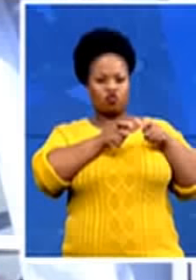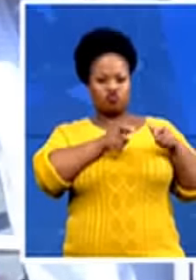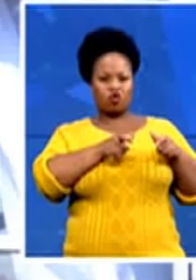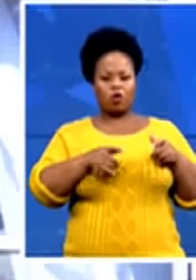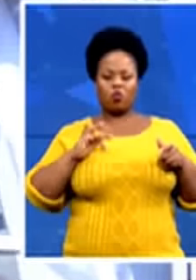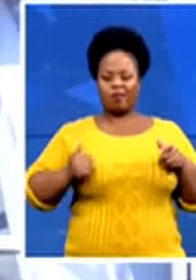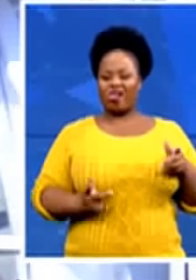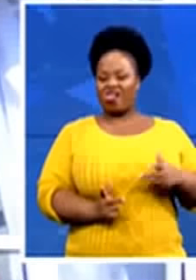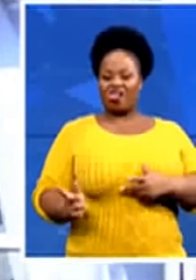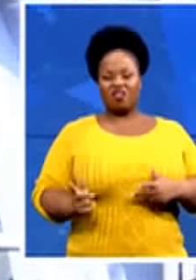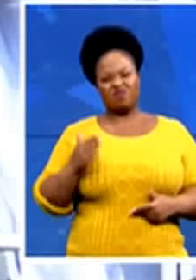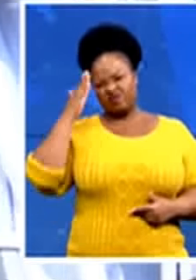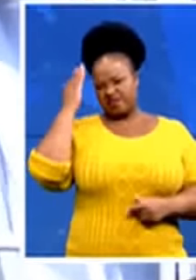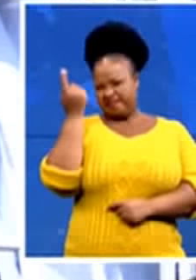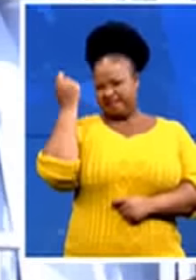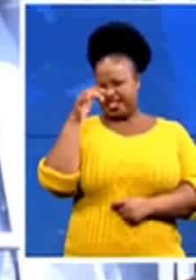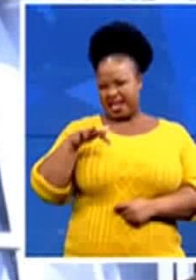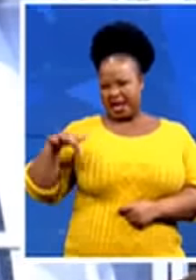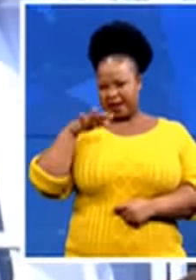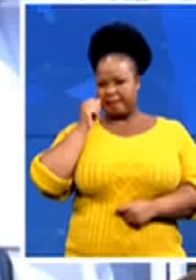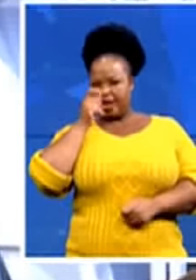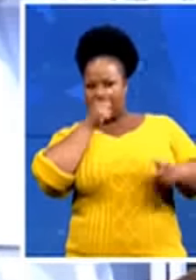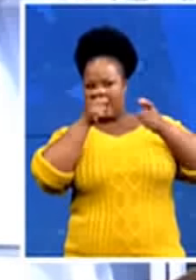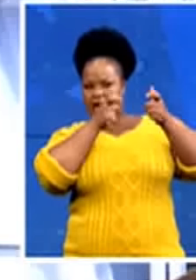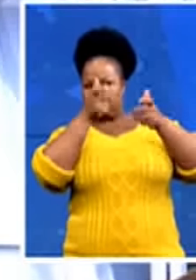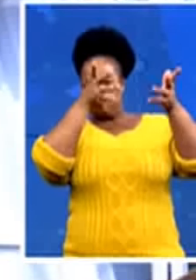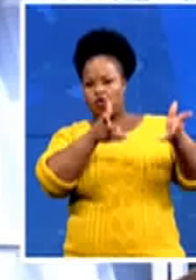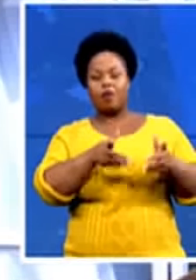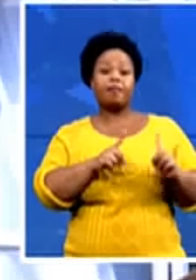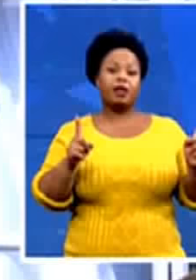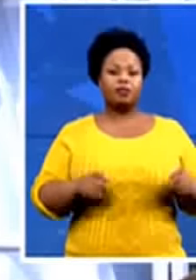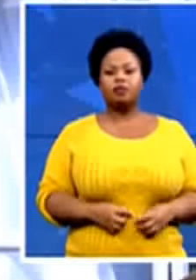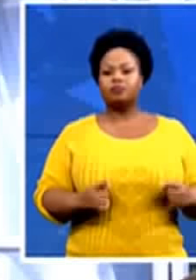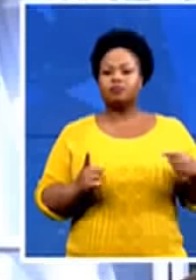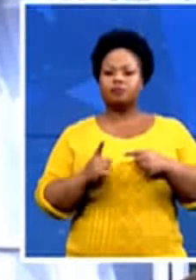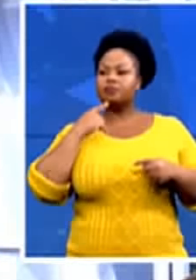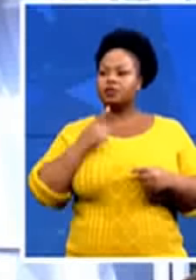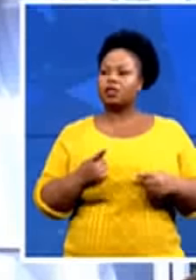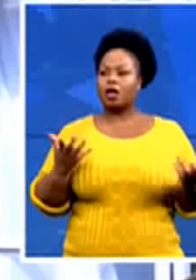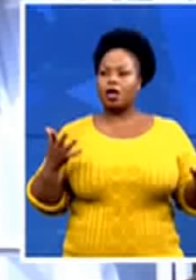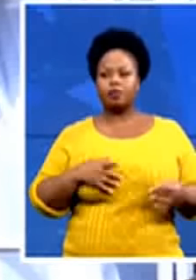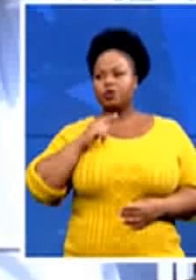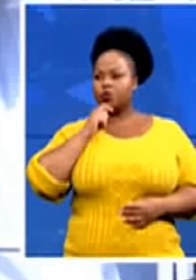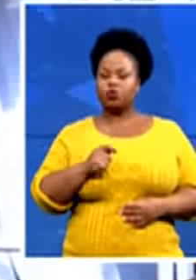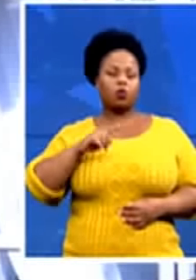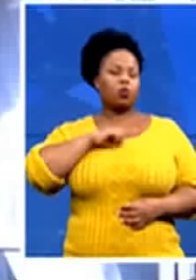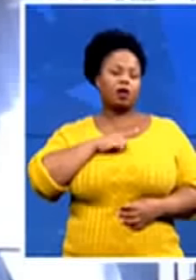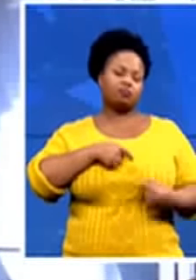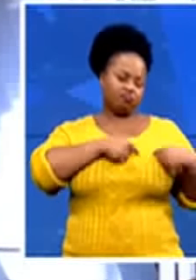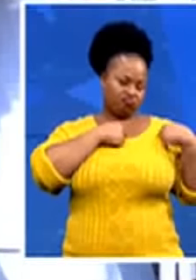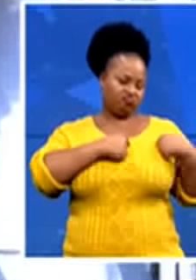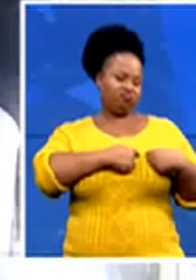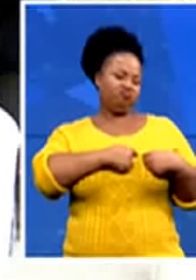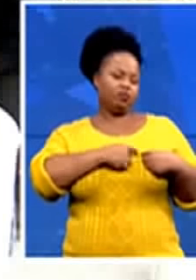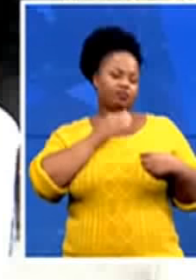of patriarchal societies but as Siphamandla saying that she was able it was her heart her humbleness her